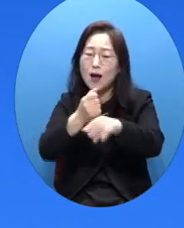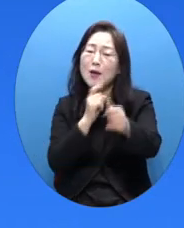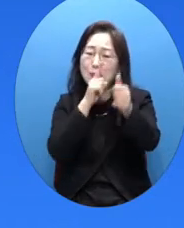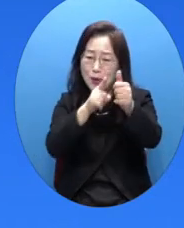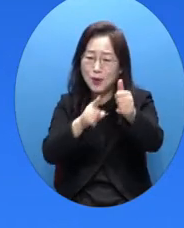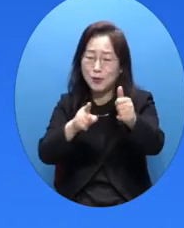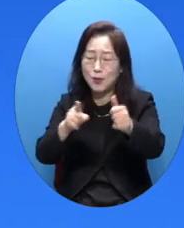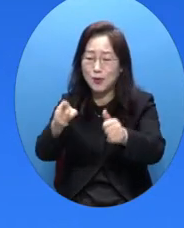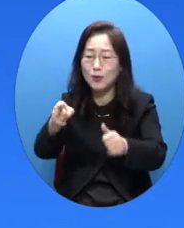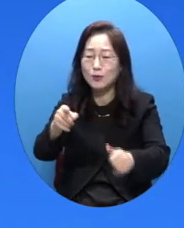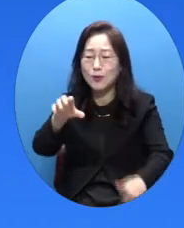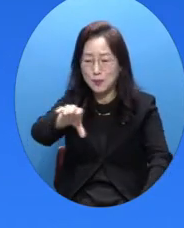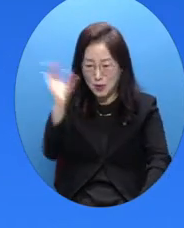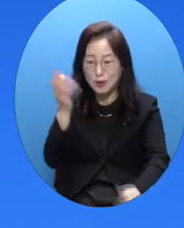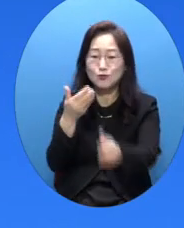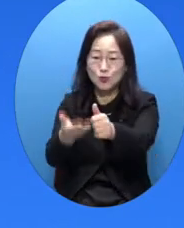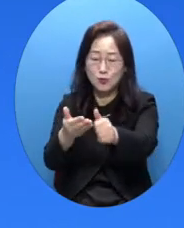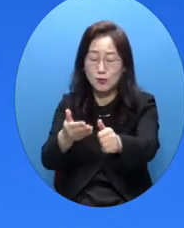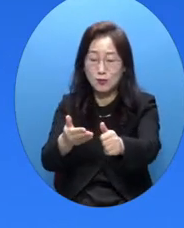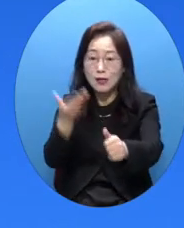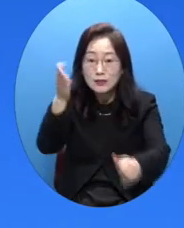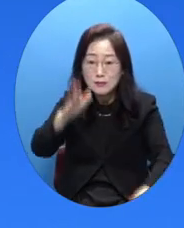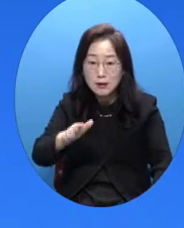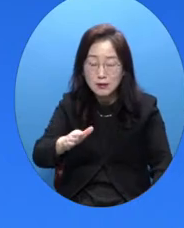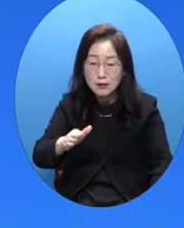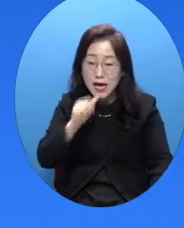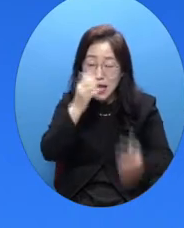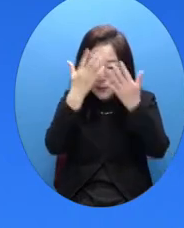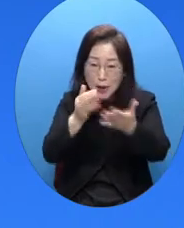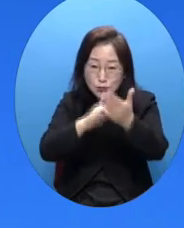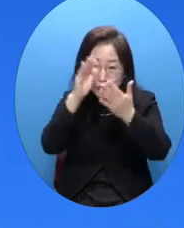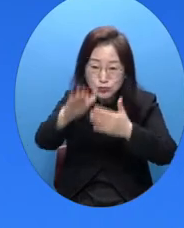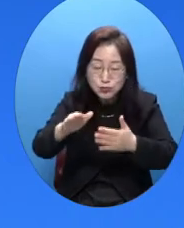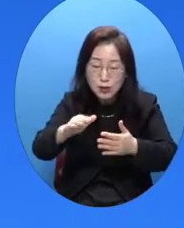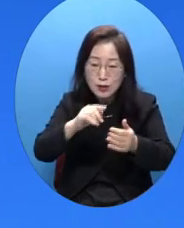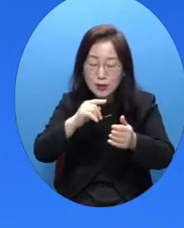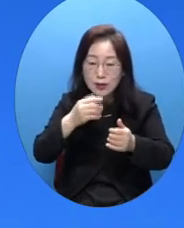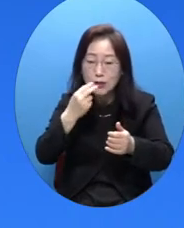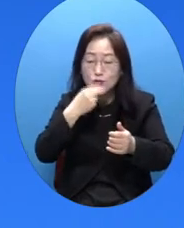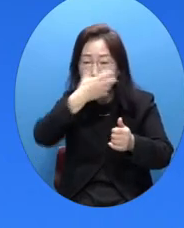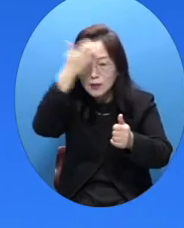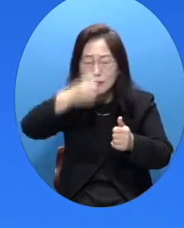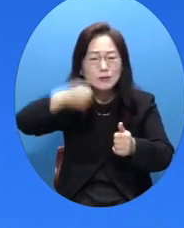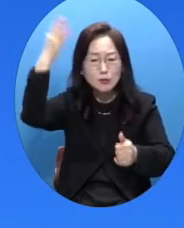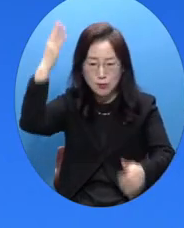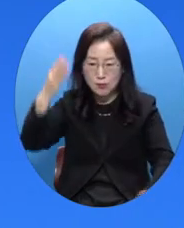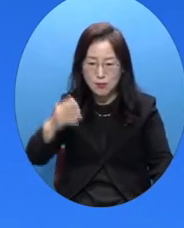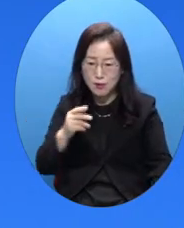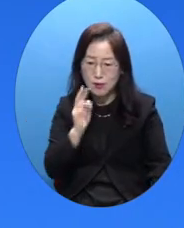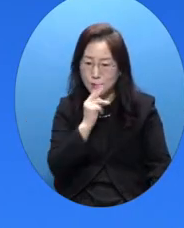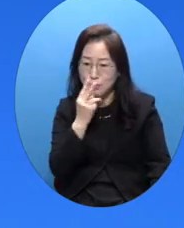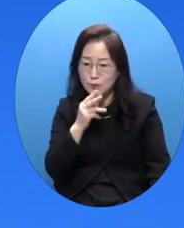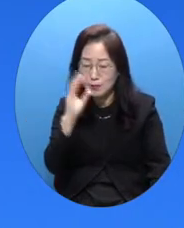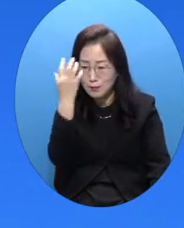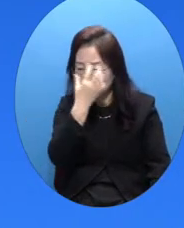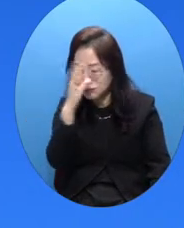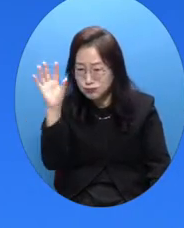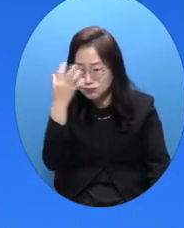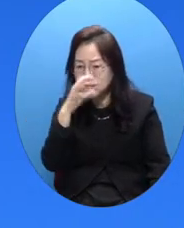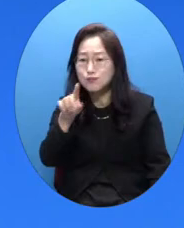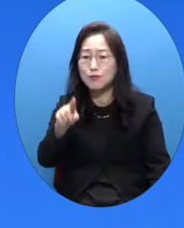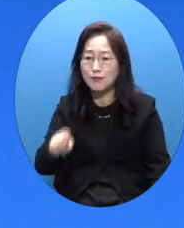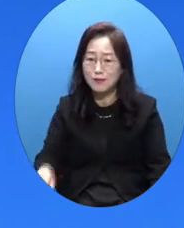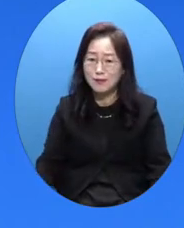the cub bear had promised Joseph that he will get him out of the prison but when cabara was out of the prison he was